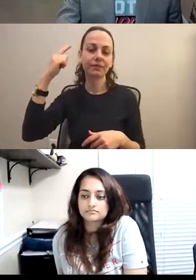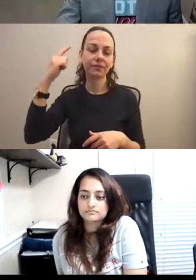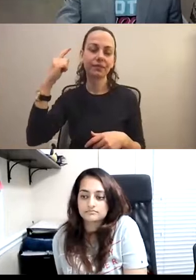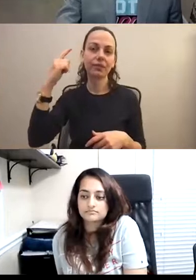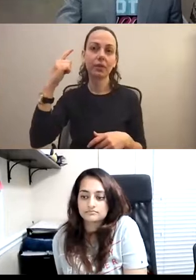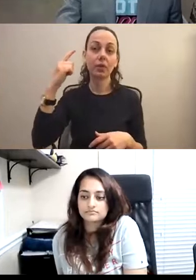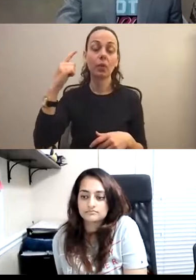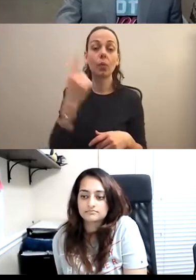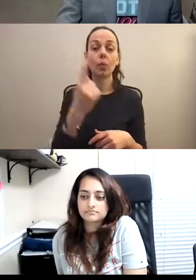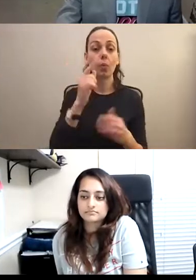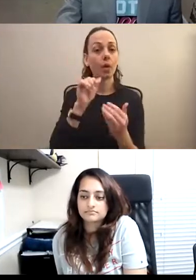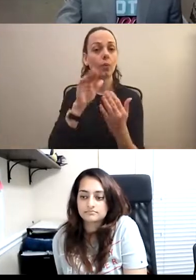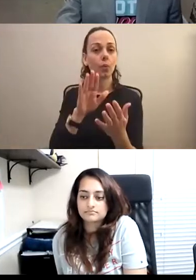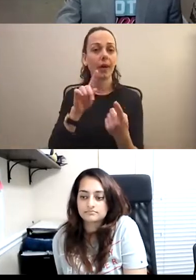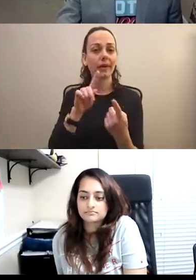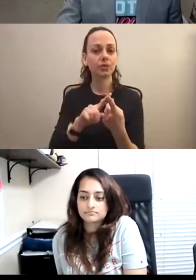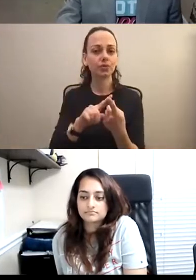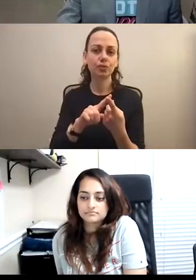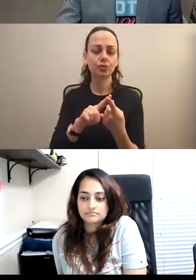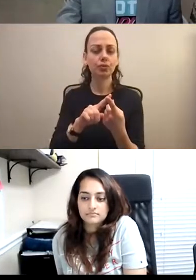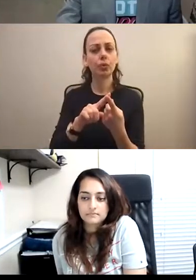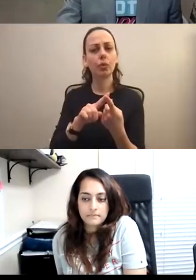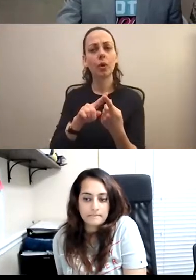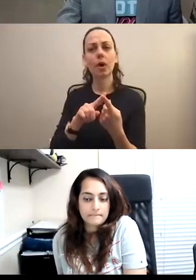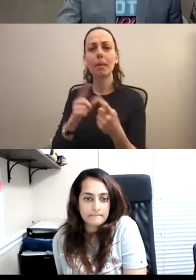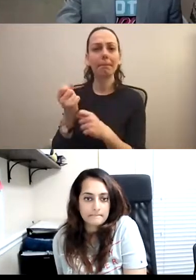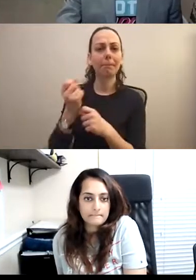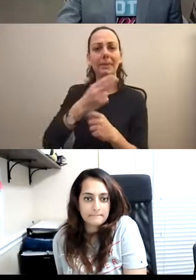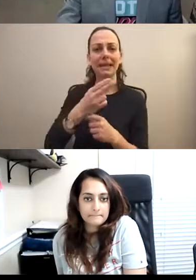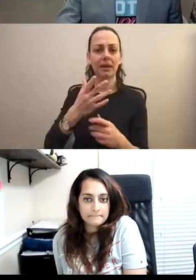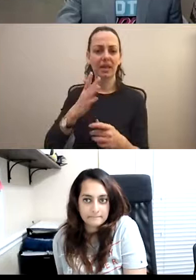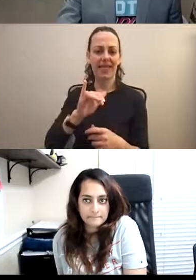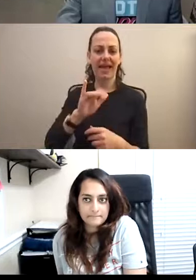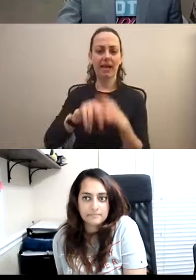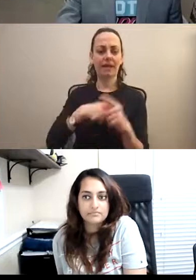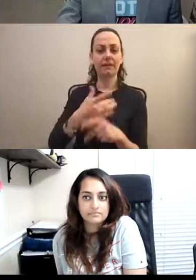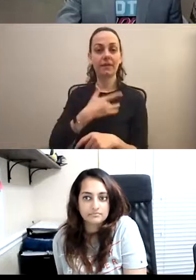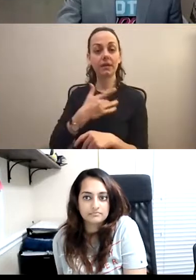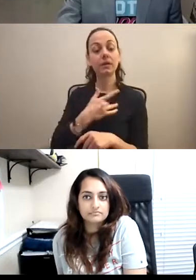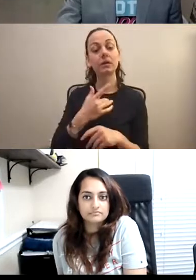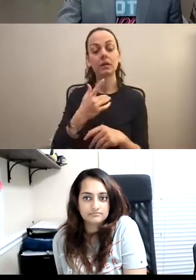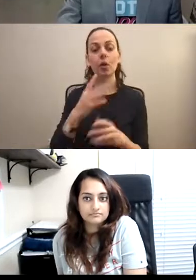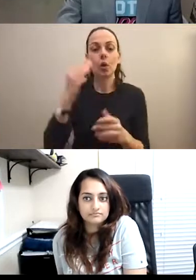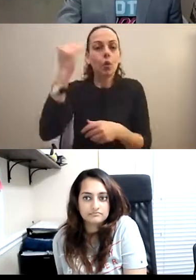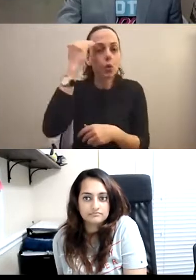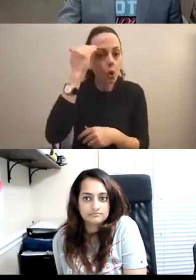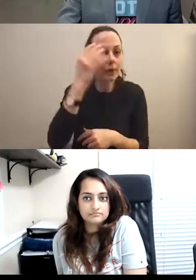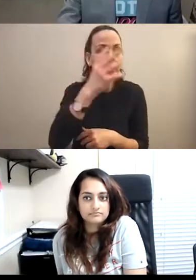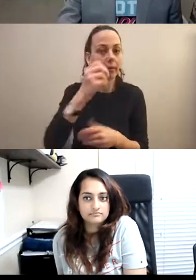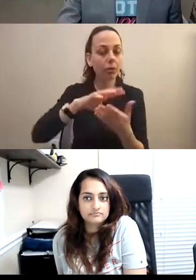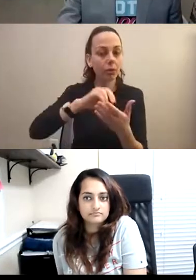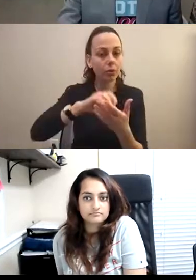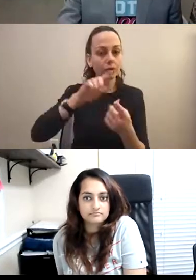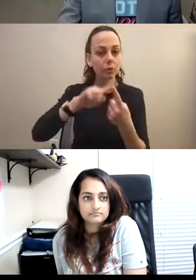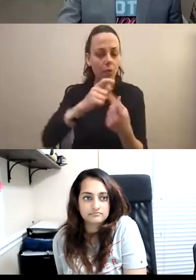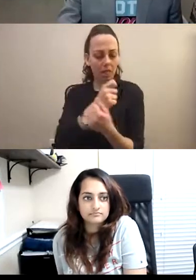a way to kind of combat those feelings is knowing and learning to love